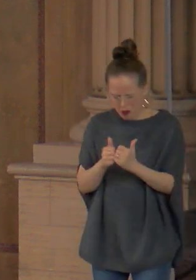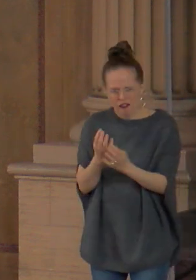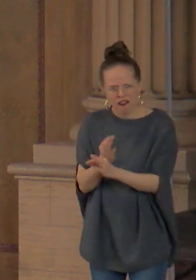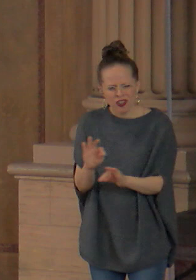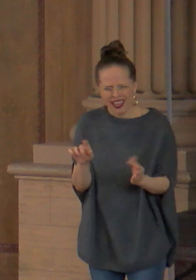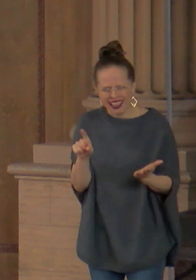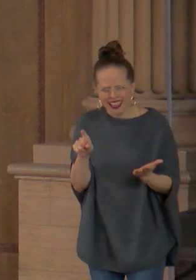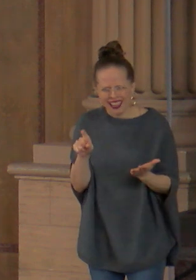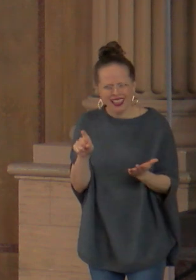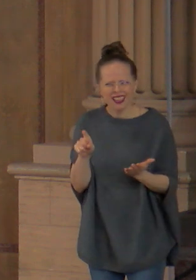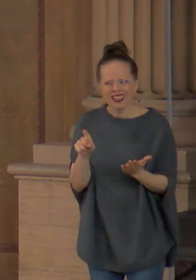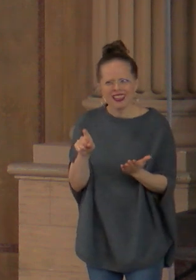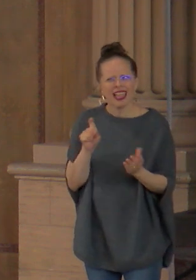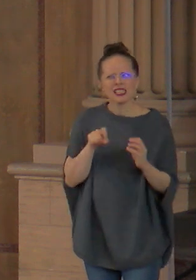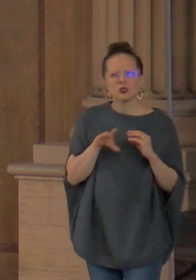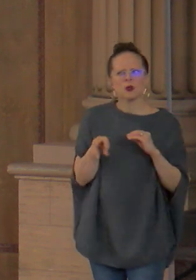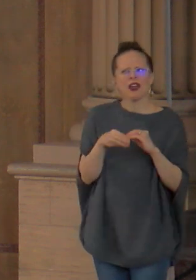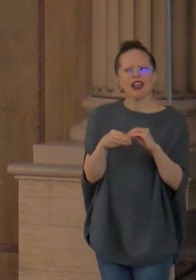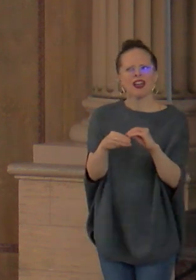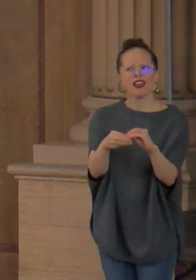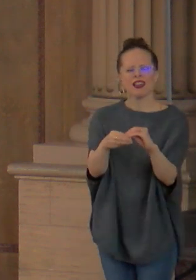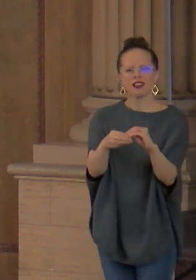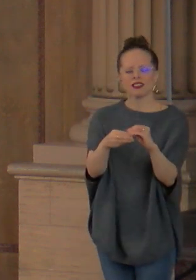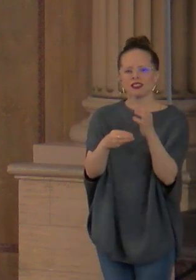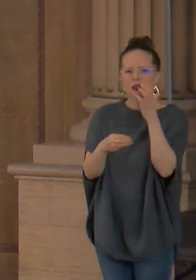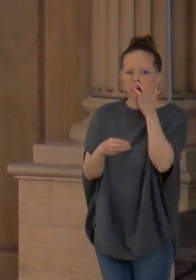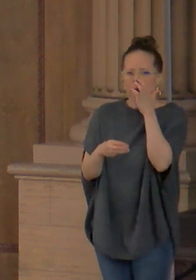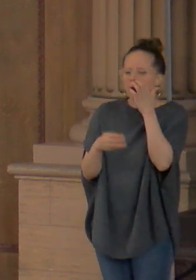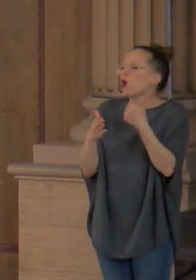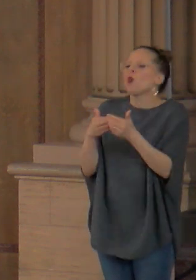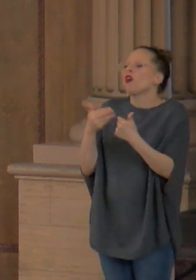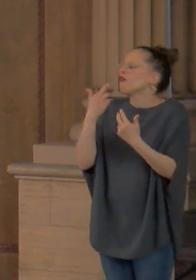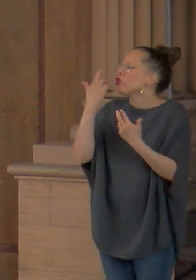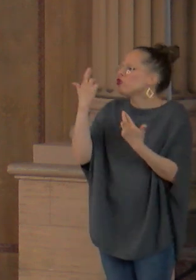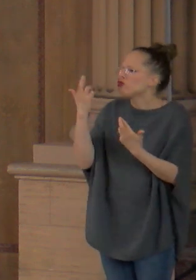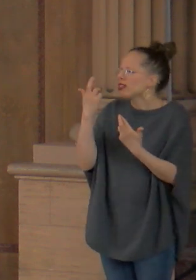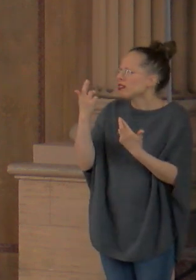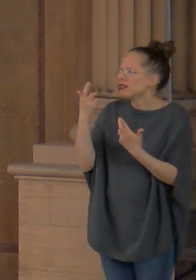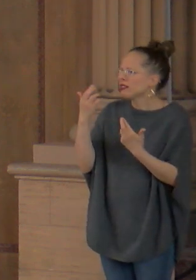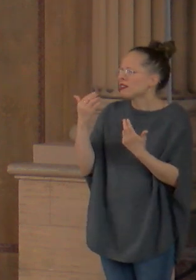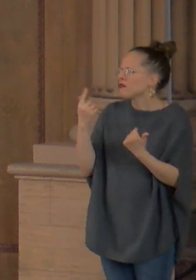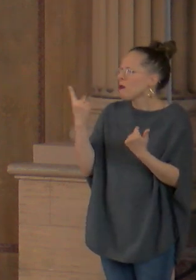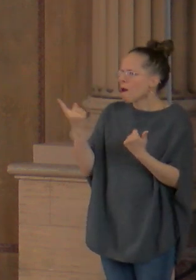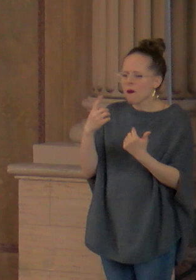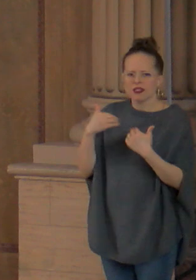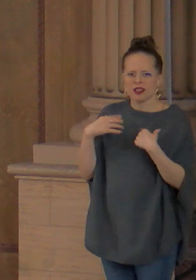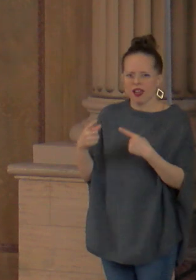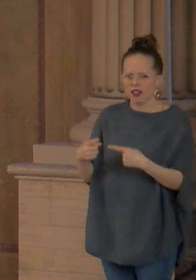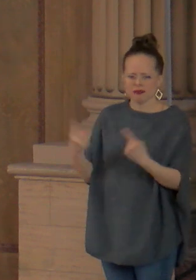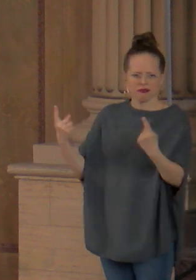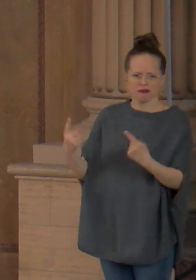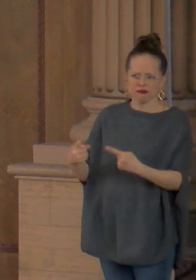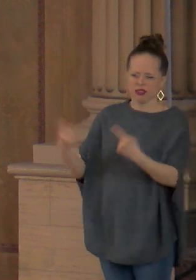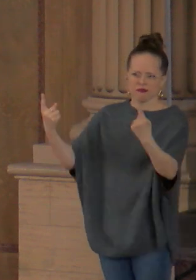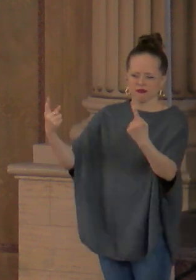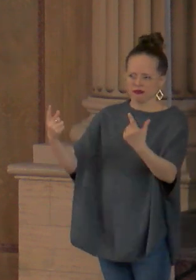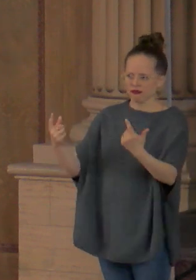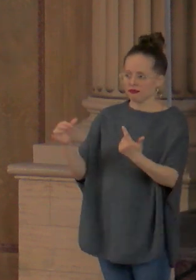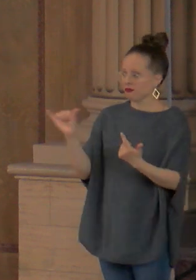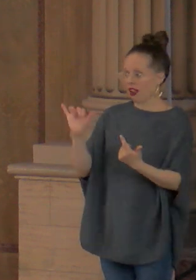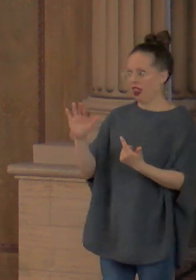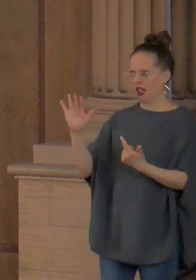push aside all these people who think they're getting it for free. And ultimately just like it was for the Pharisees in the days